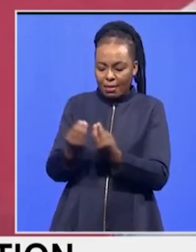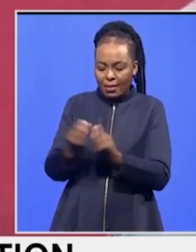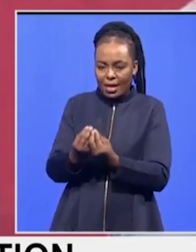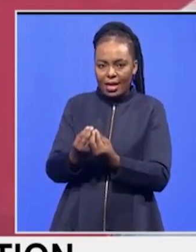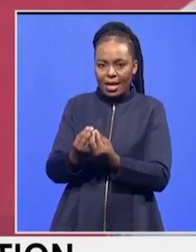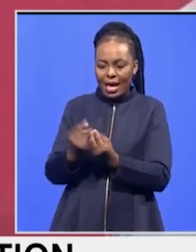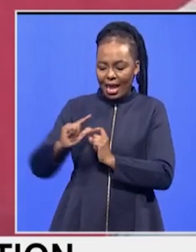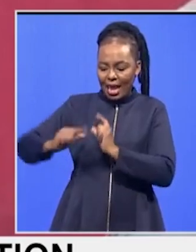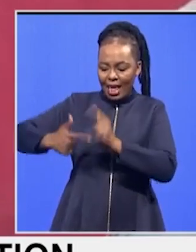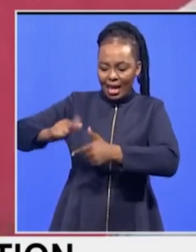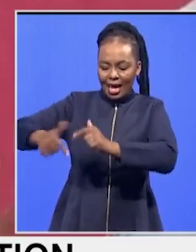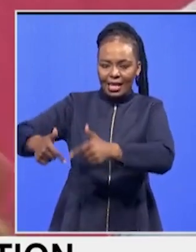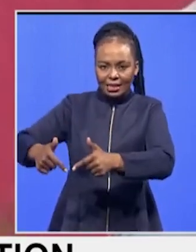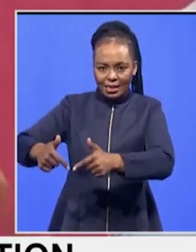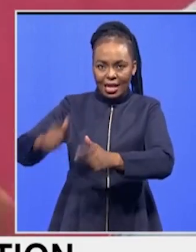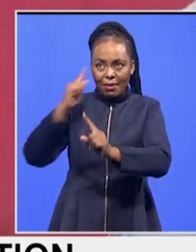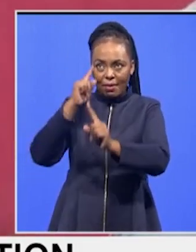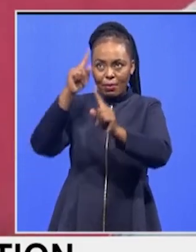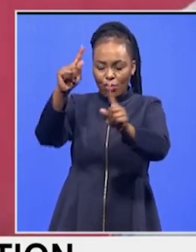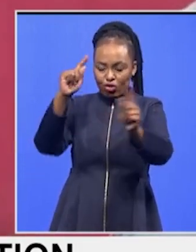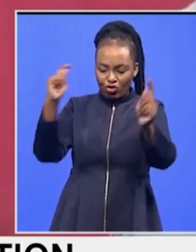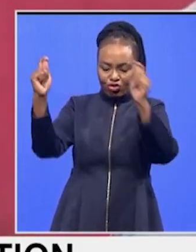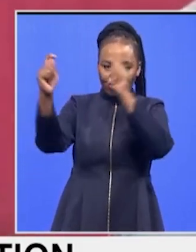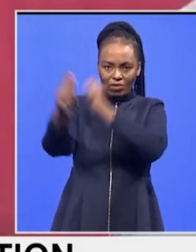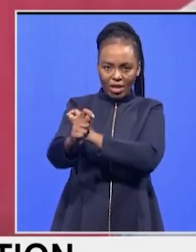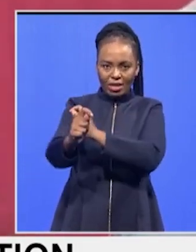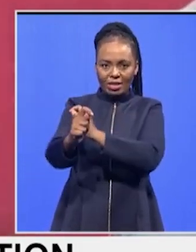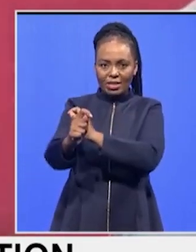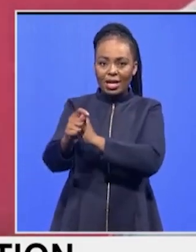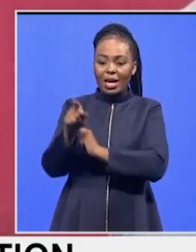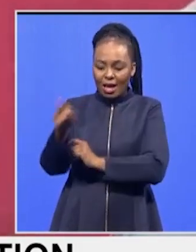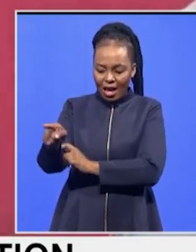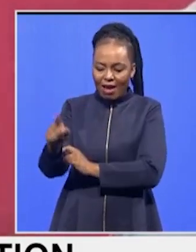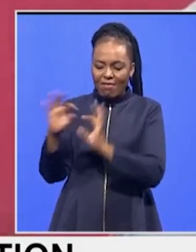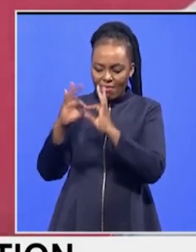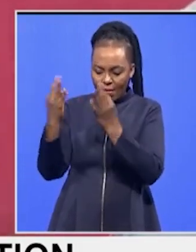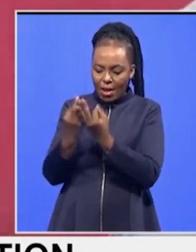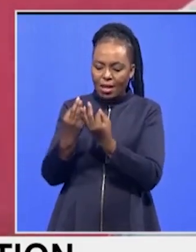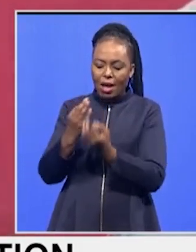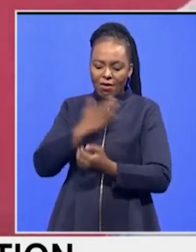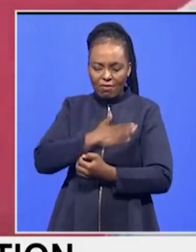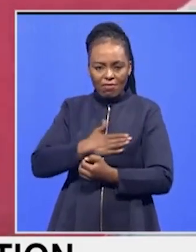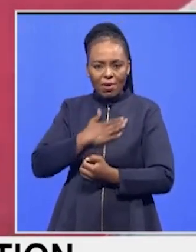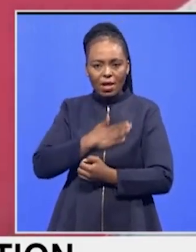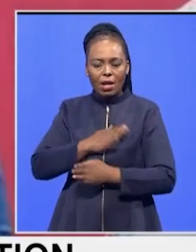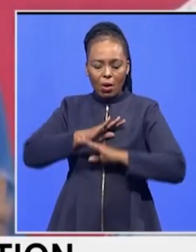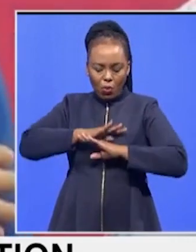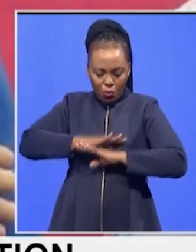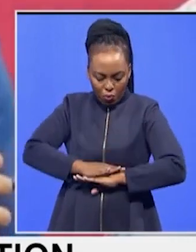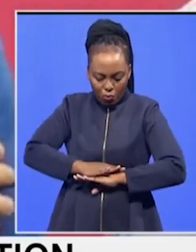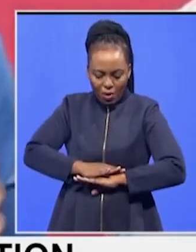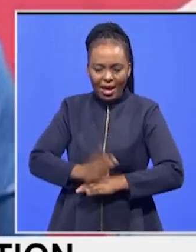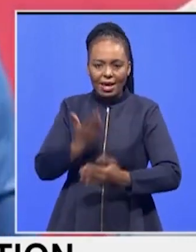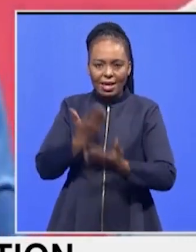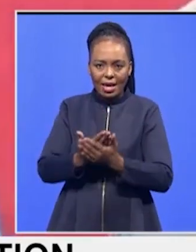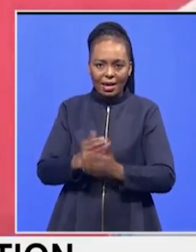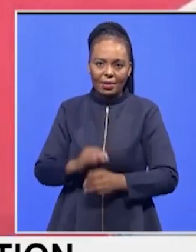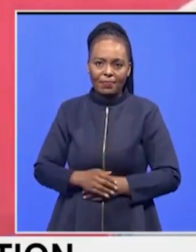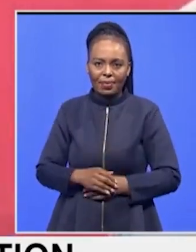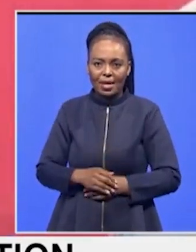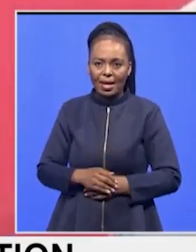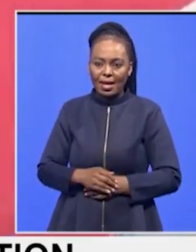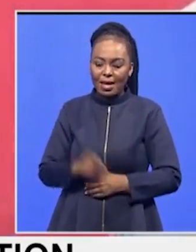change, that will be ongoing comfort for the family. That we can look back at this as a